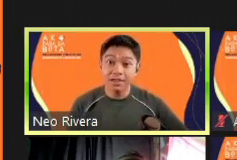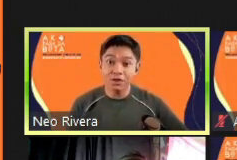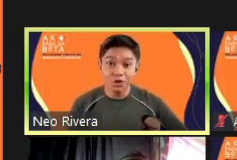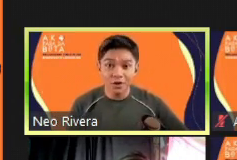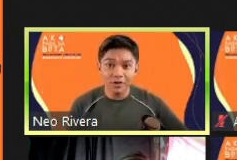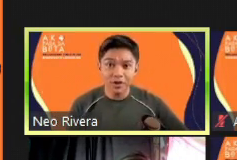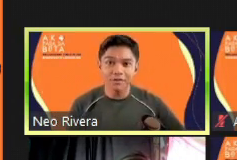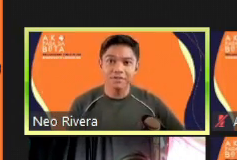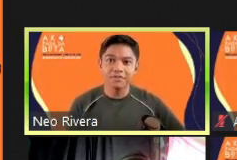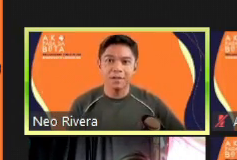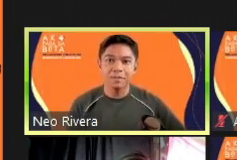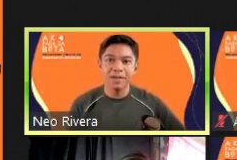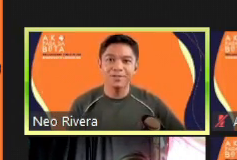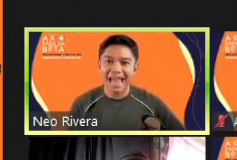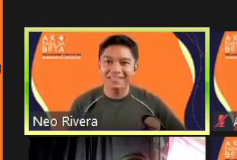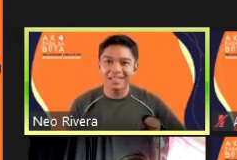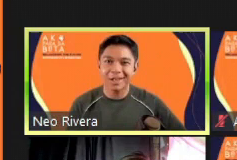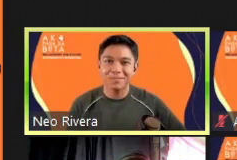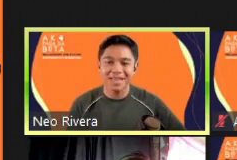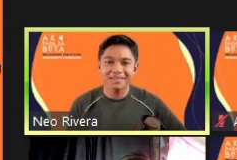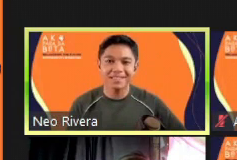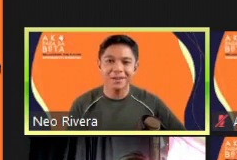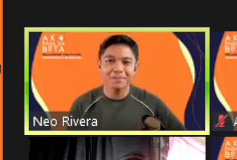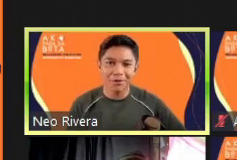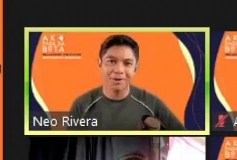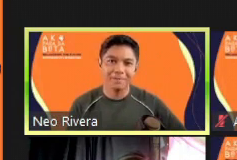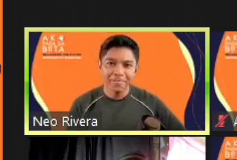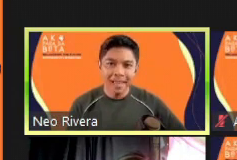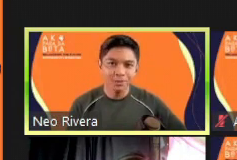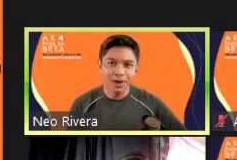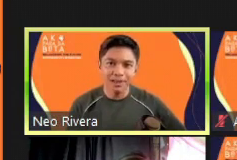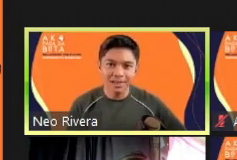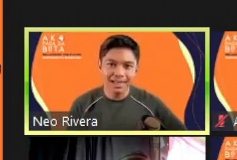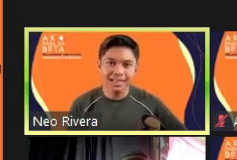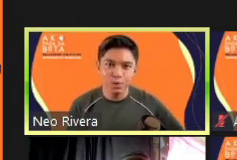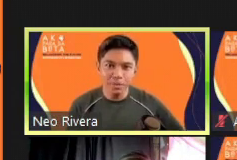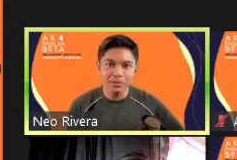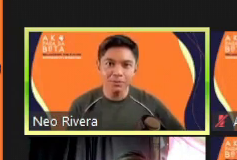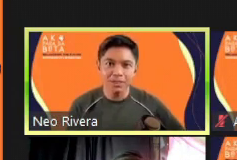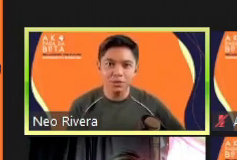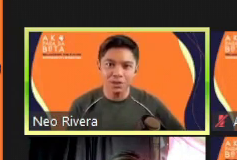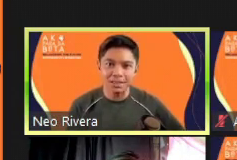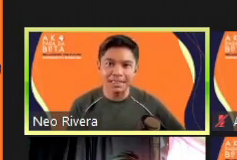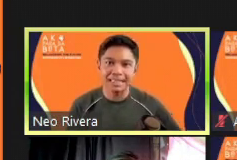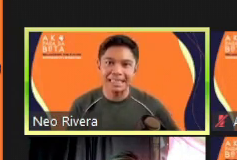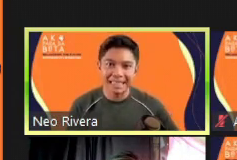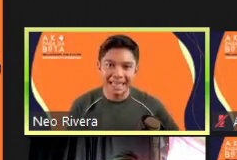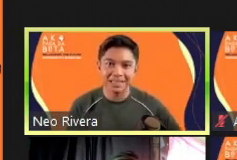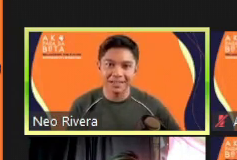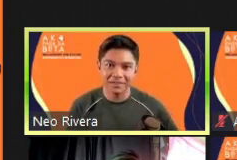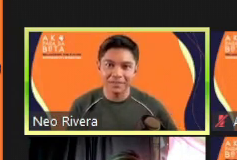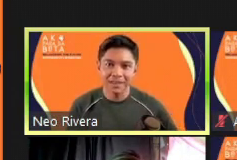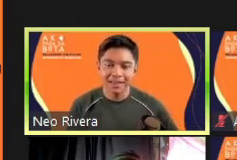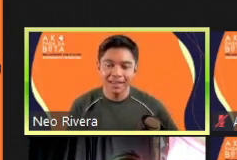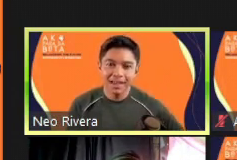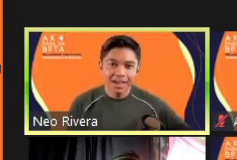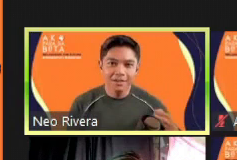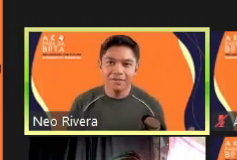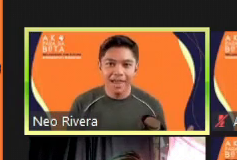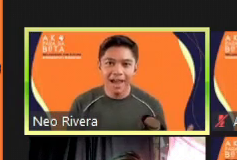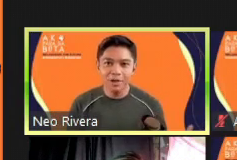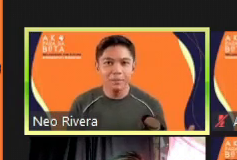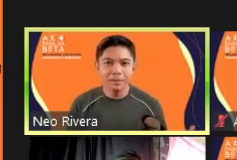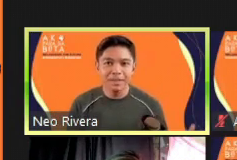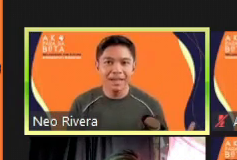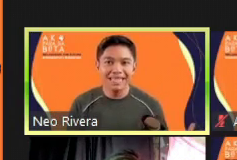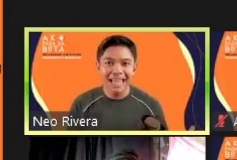volunteer choreographer of the Filipino Dance Club in Singapore, as well as a human resources executive. Conveying